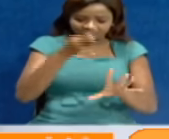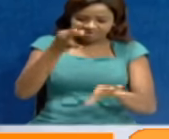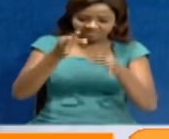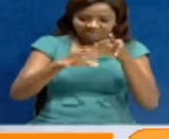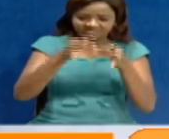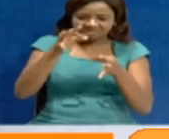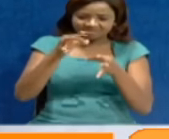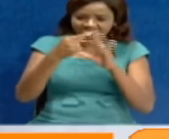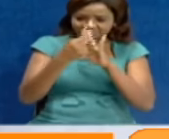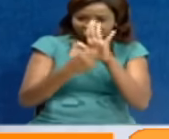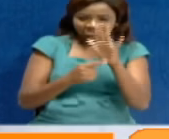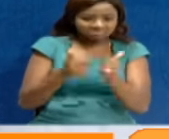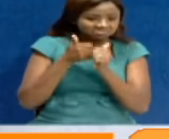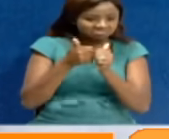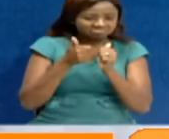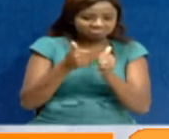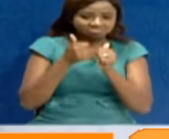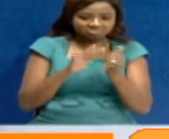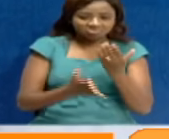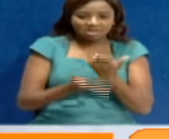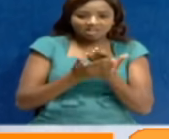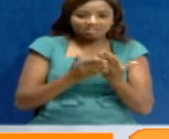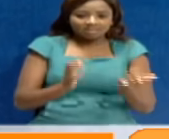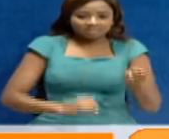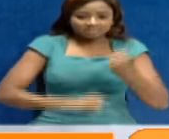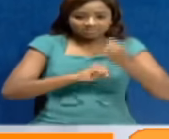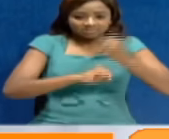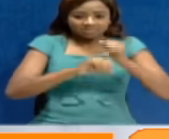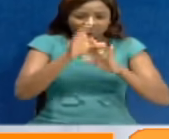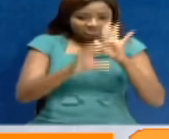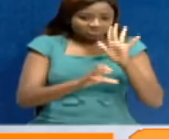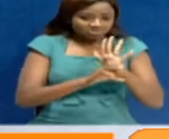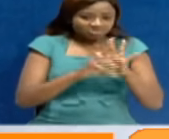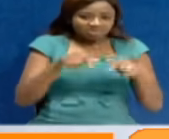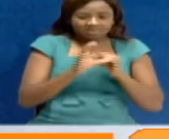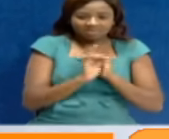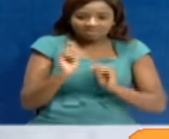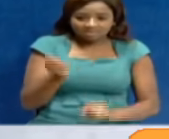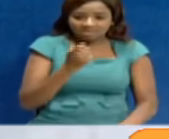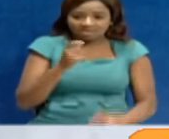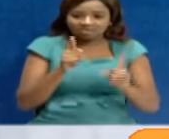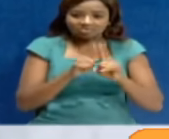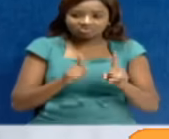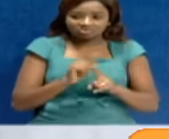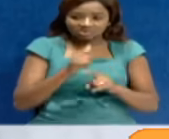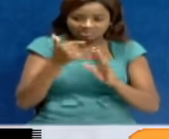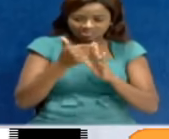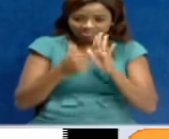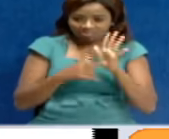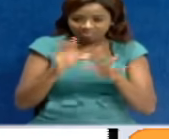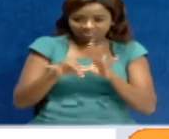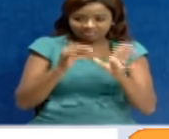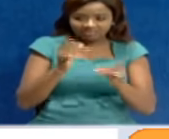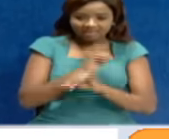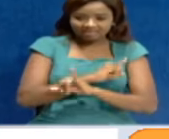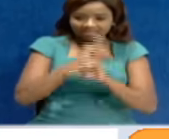the rule of law in Kenya. And as regards the rule of law, I think the clarifications that have come out are very, very important going forward in terms